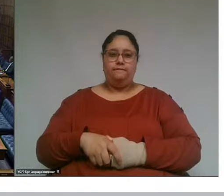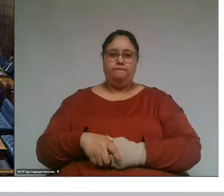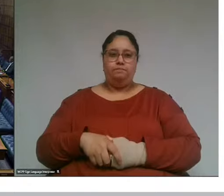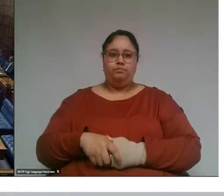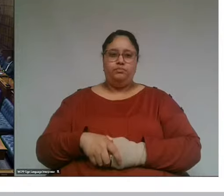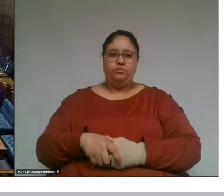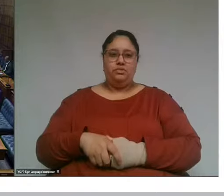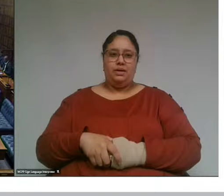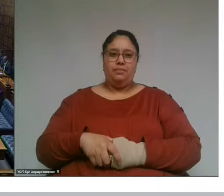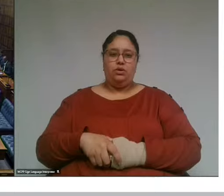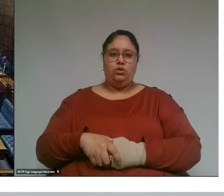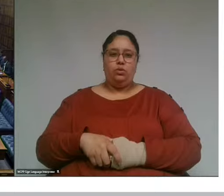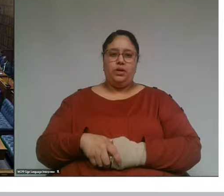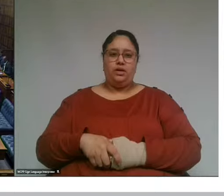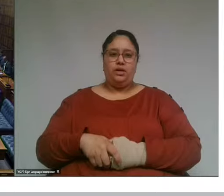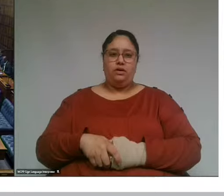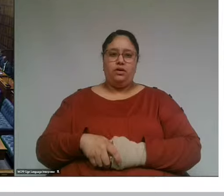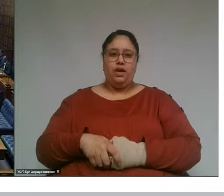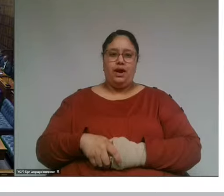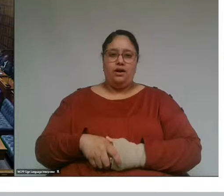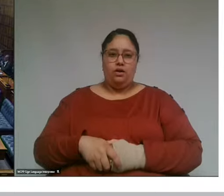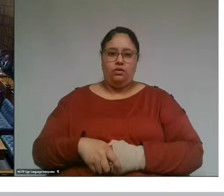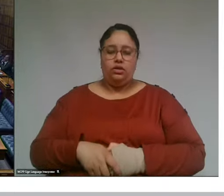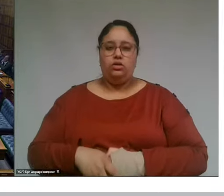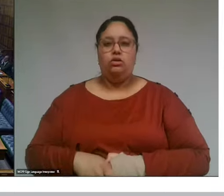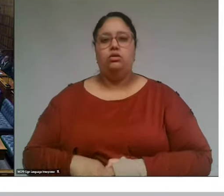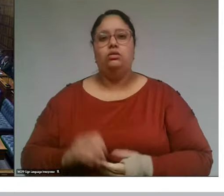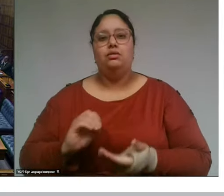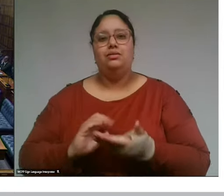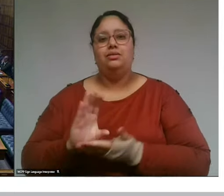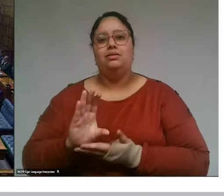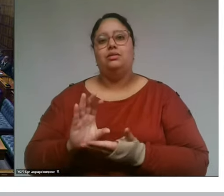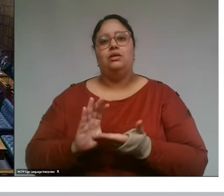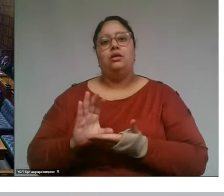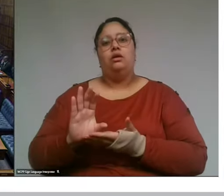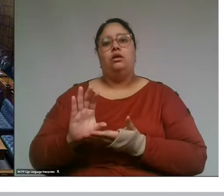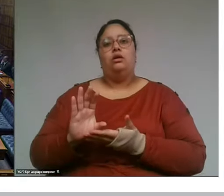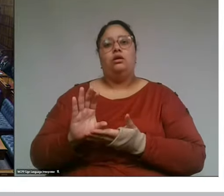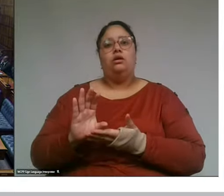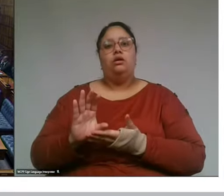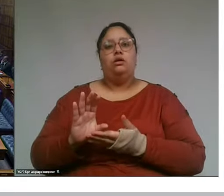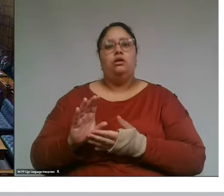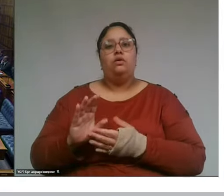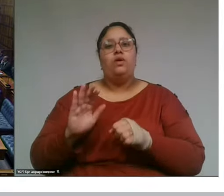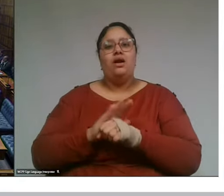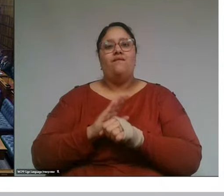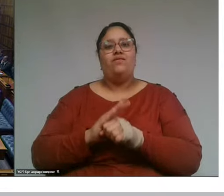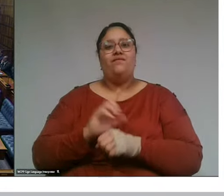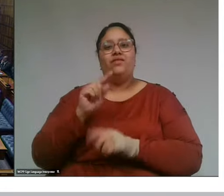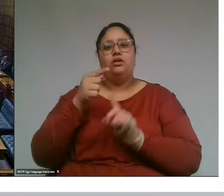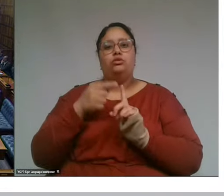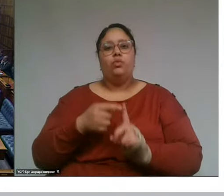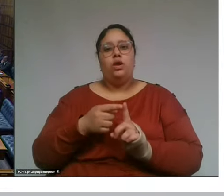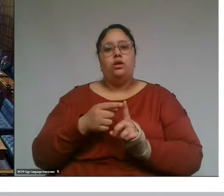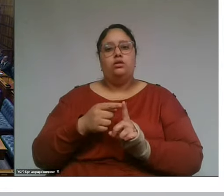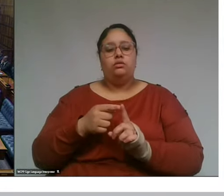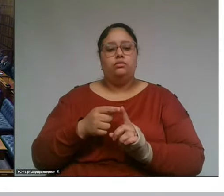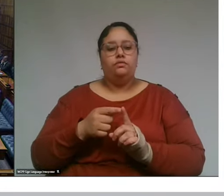sez fund and also the incentives I think we've covered the first point about